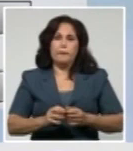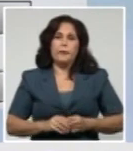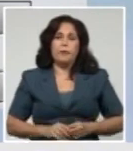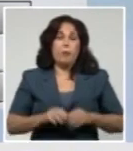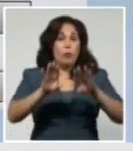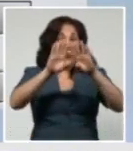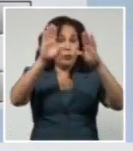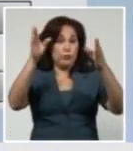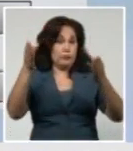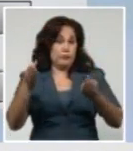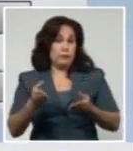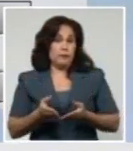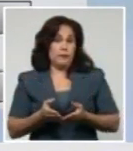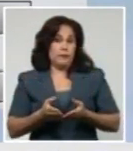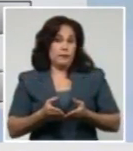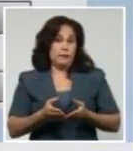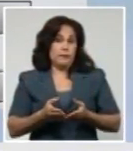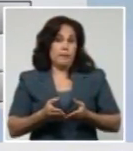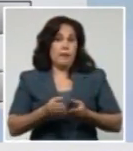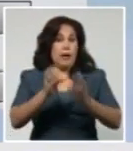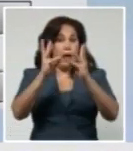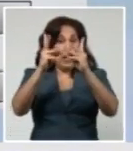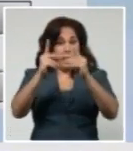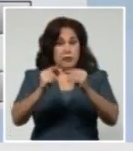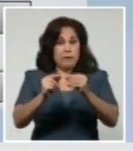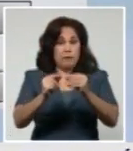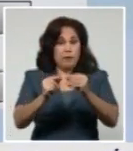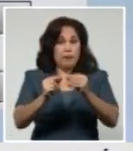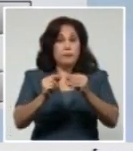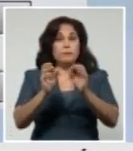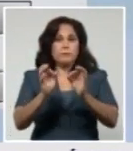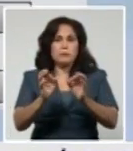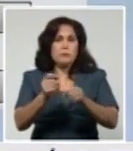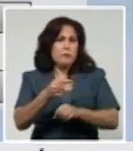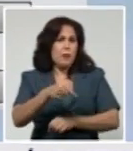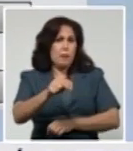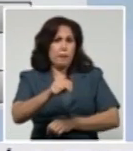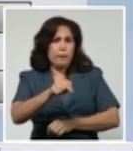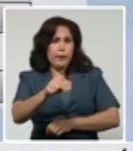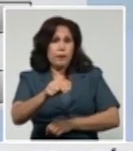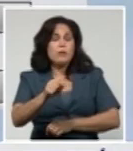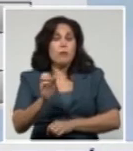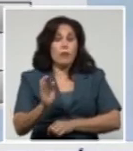38,581,261 confirmed cases since the start of the pandemic. Yesterday,